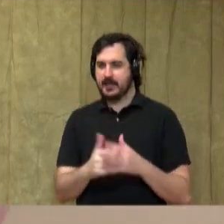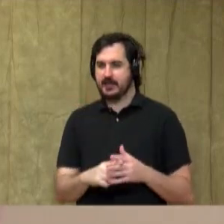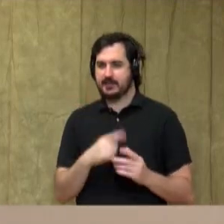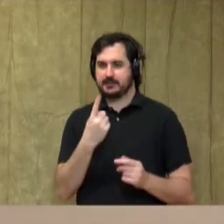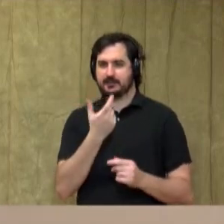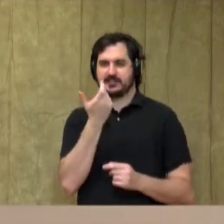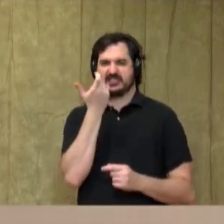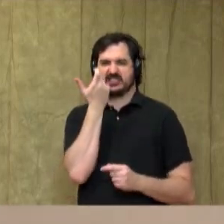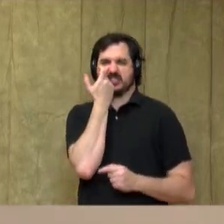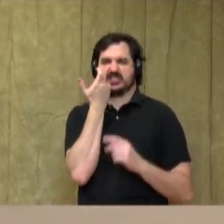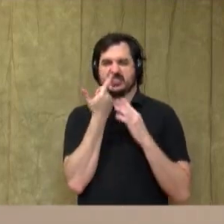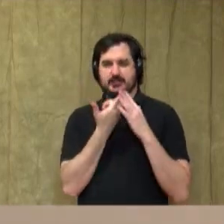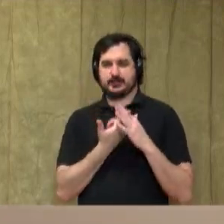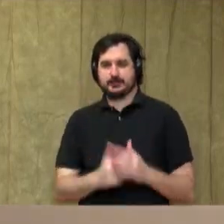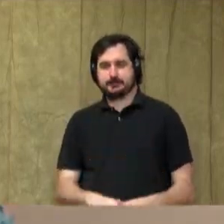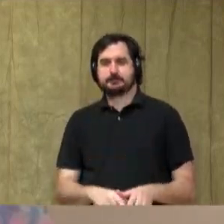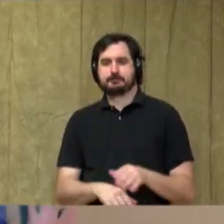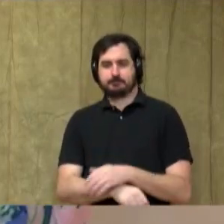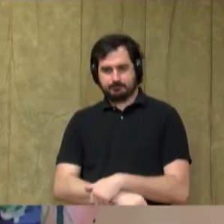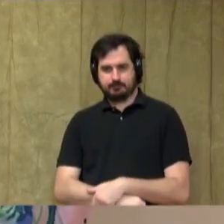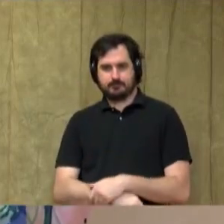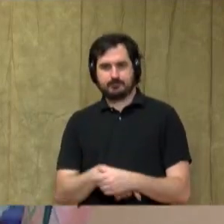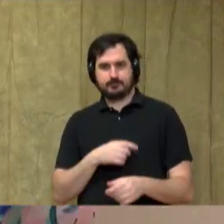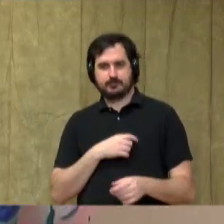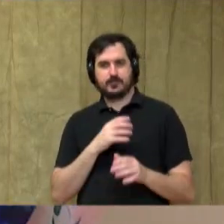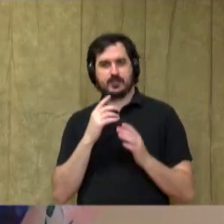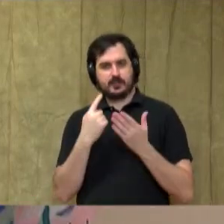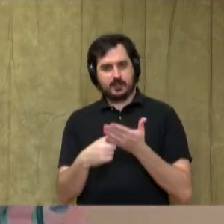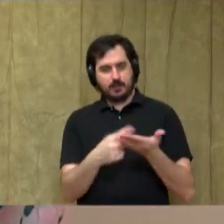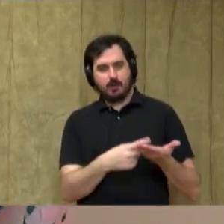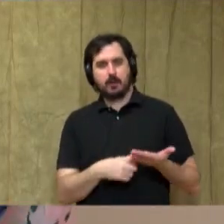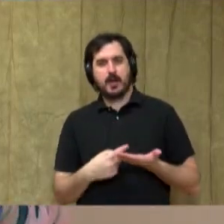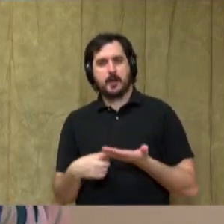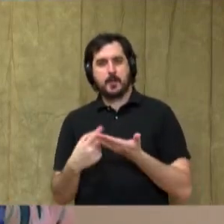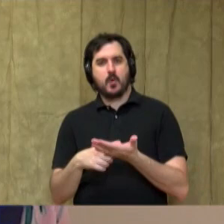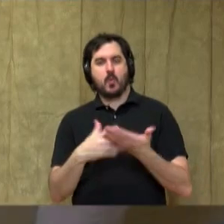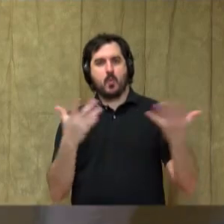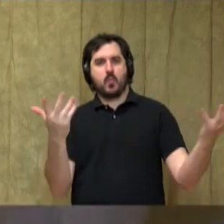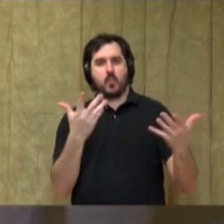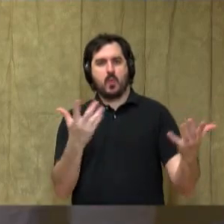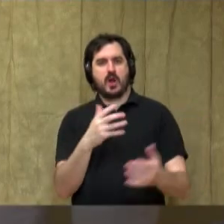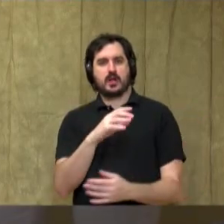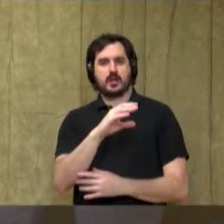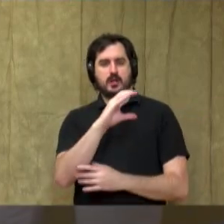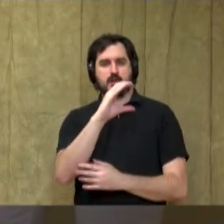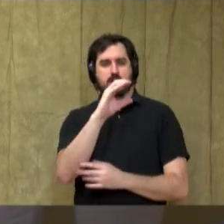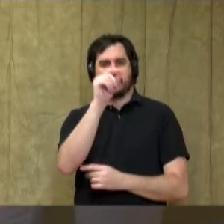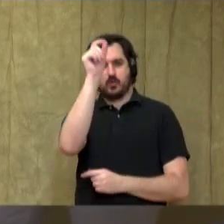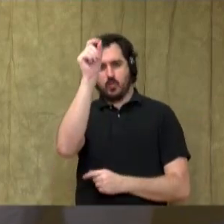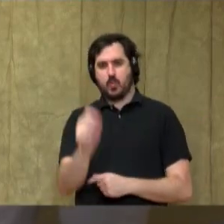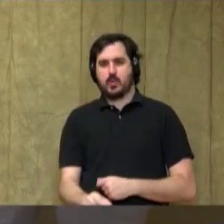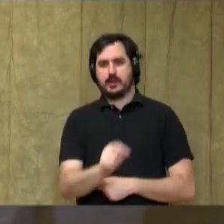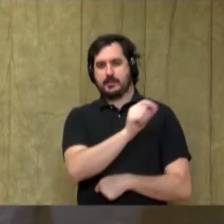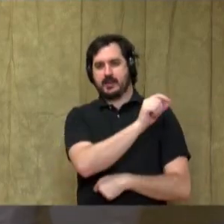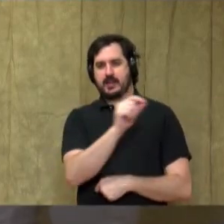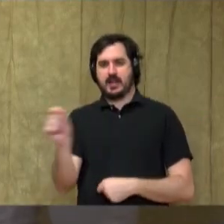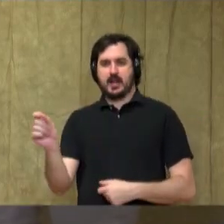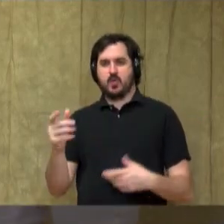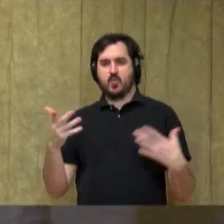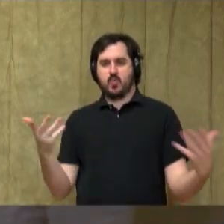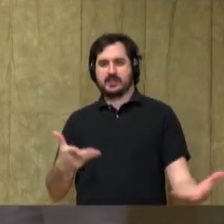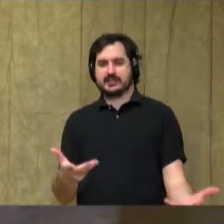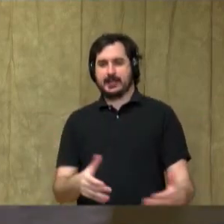starting. All right, so let's talk about what the coordinate plane is. When